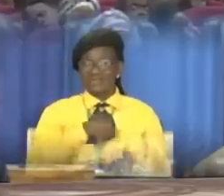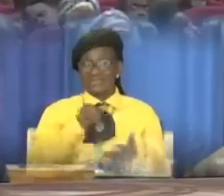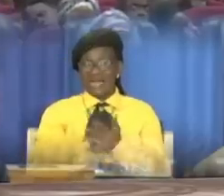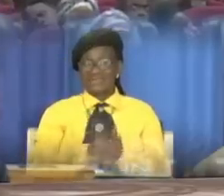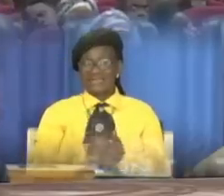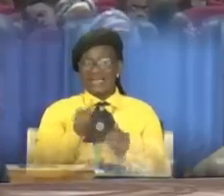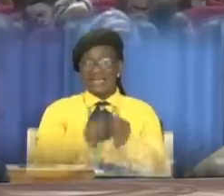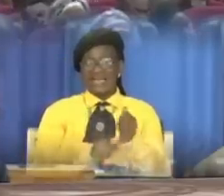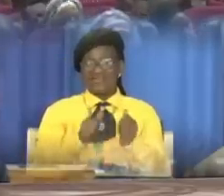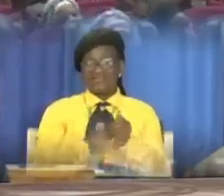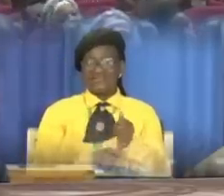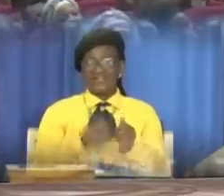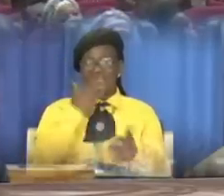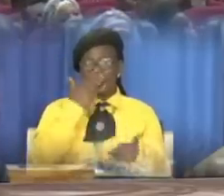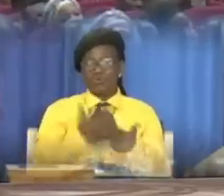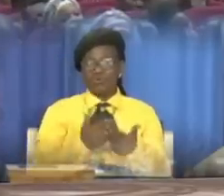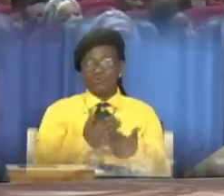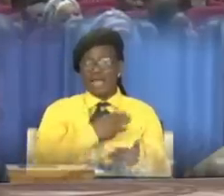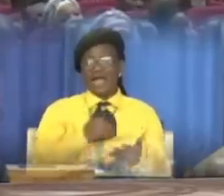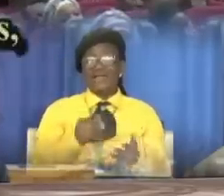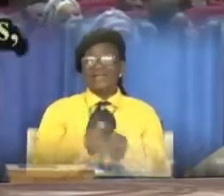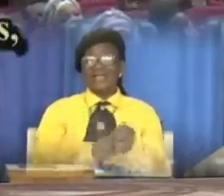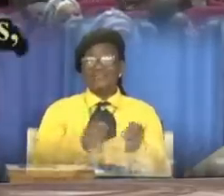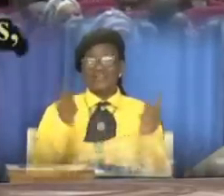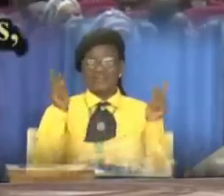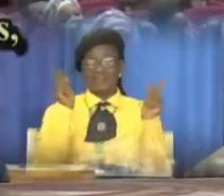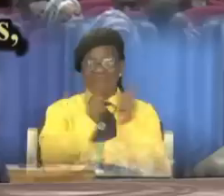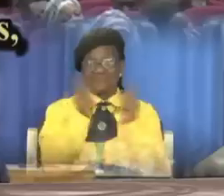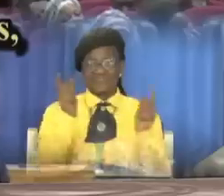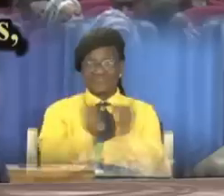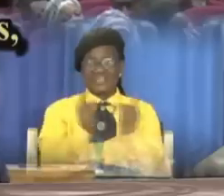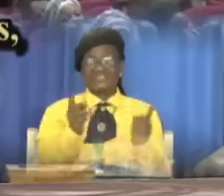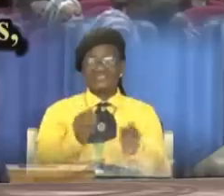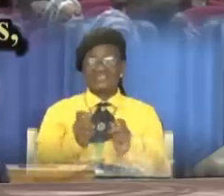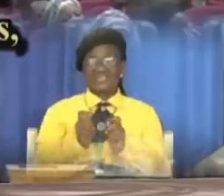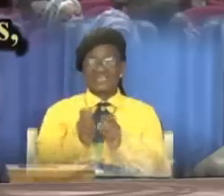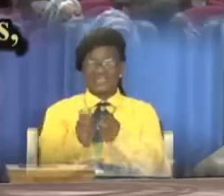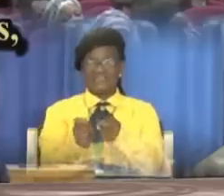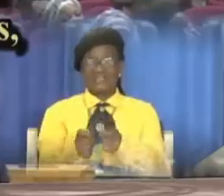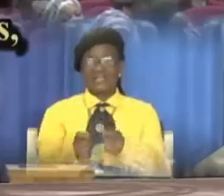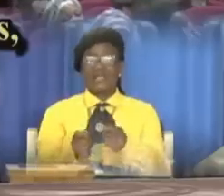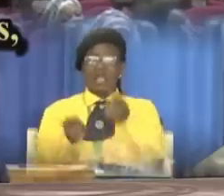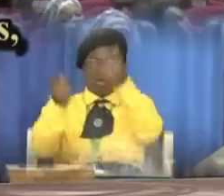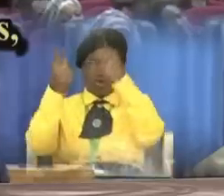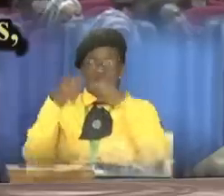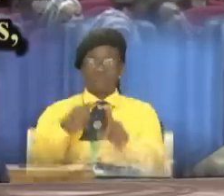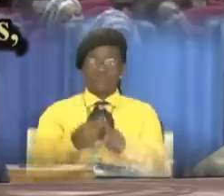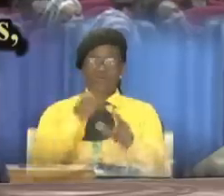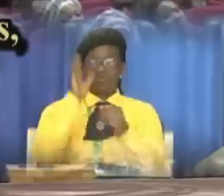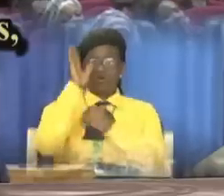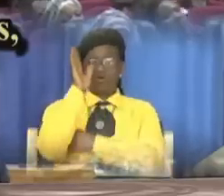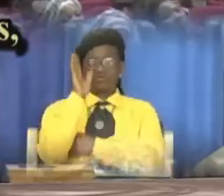every good and every perfect gift will come from God.